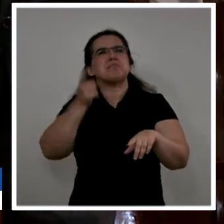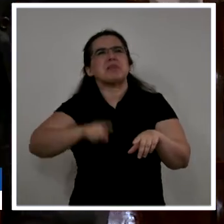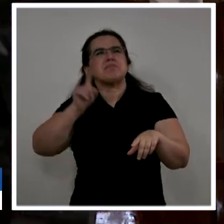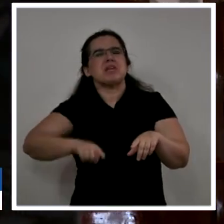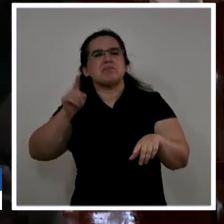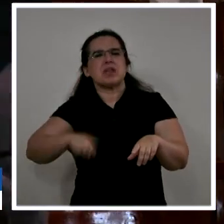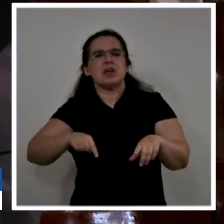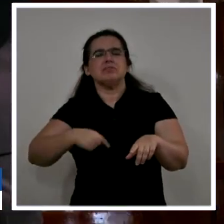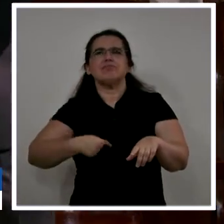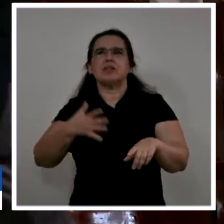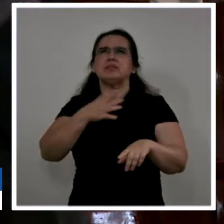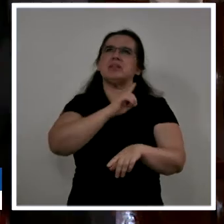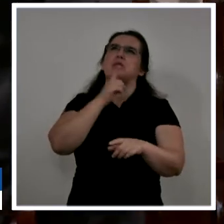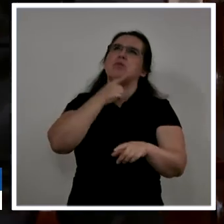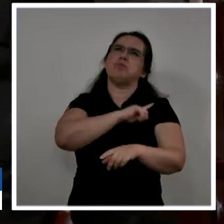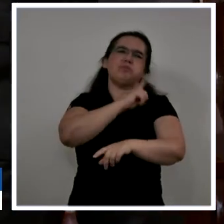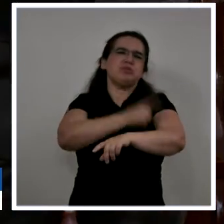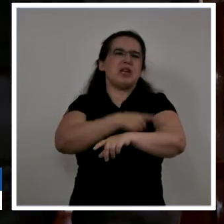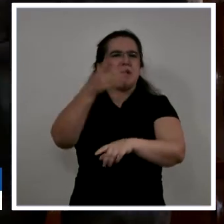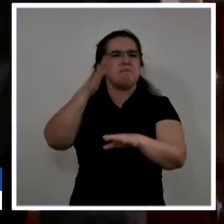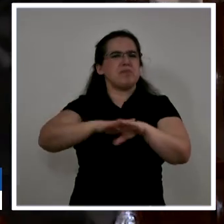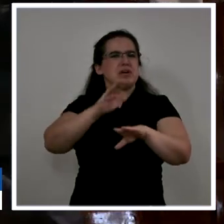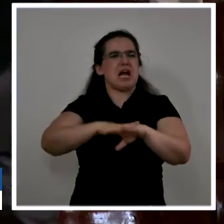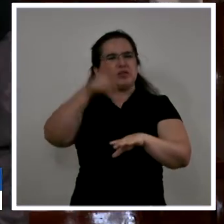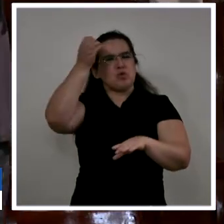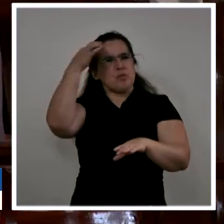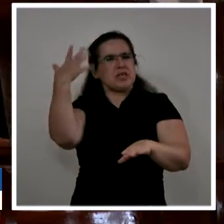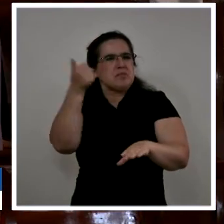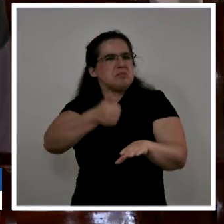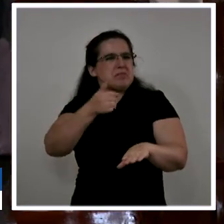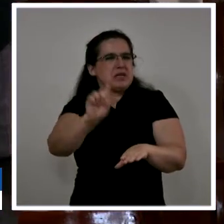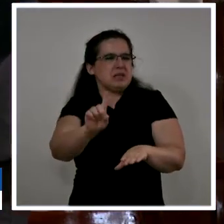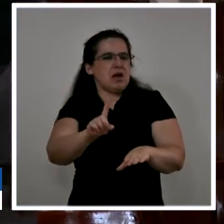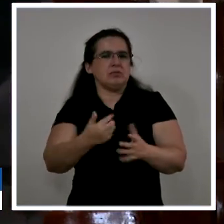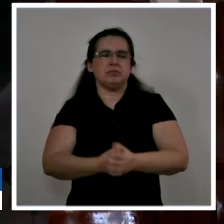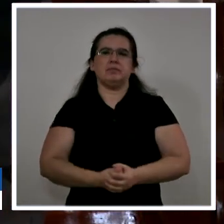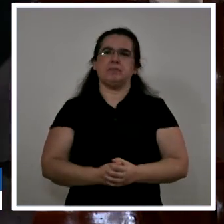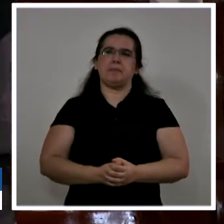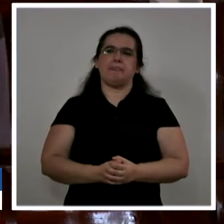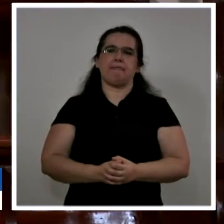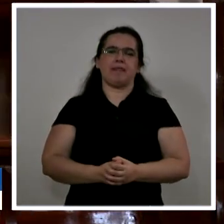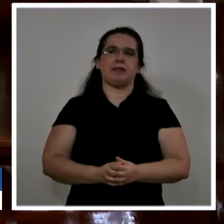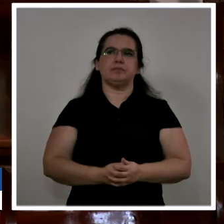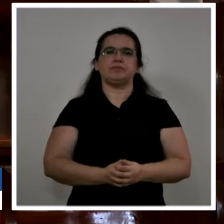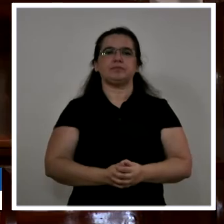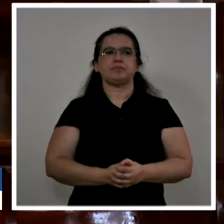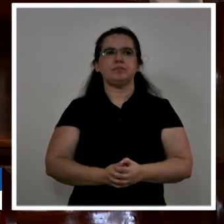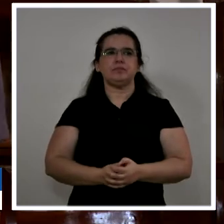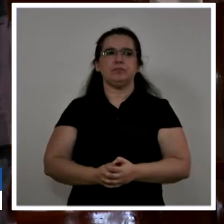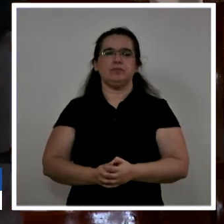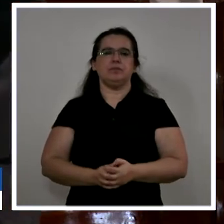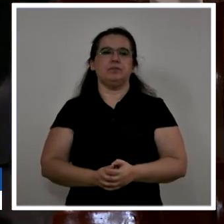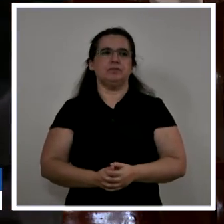bem o poder do pecado e desta carga hereditária nas nossas vidas. And so we pray for deliverance maybe 5,